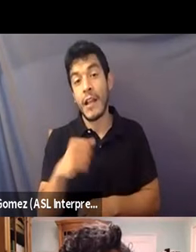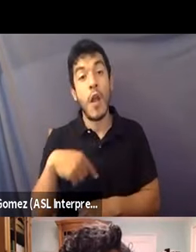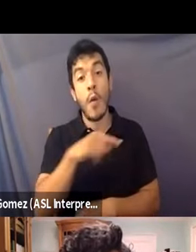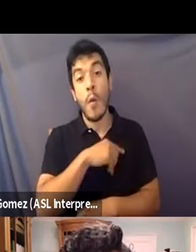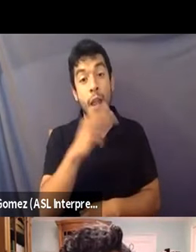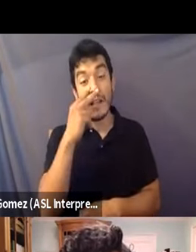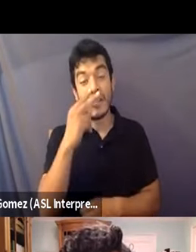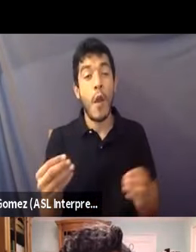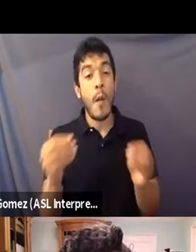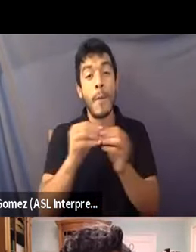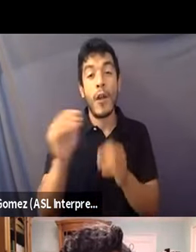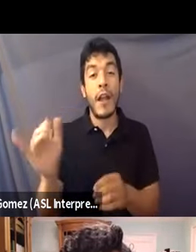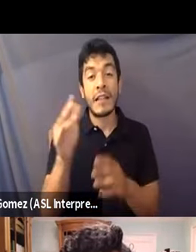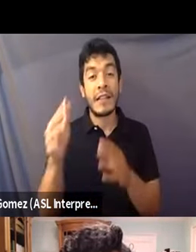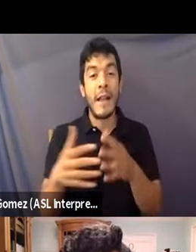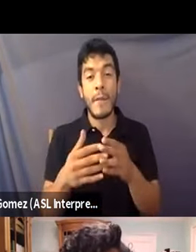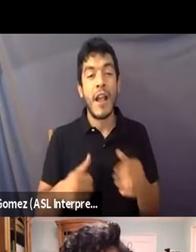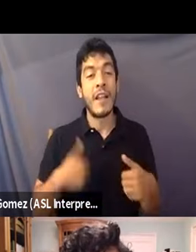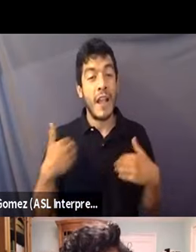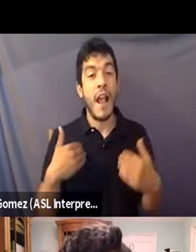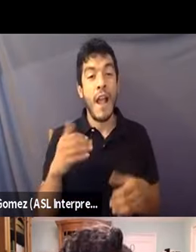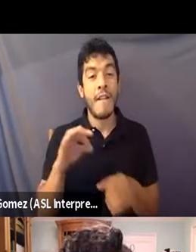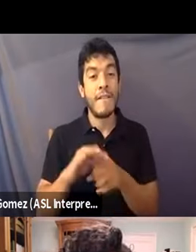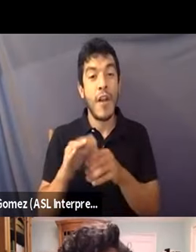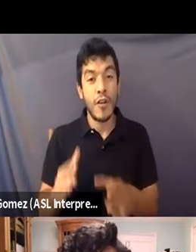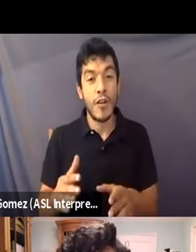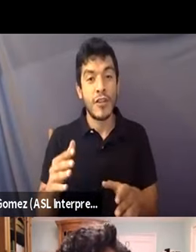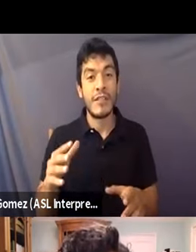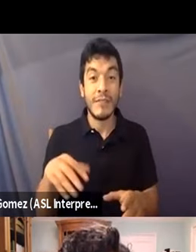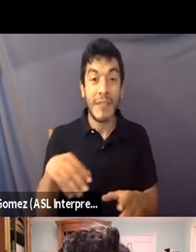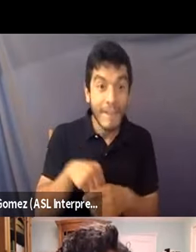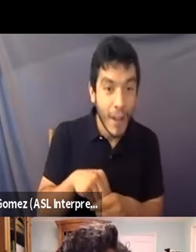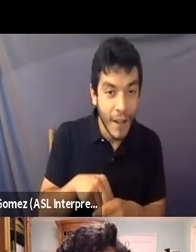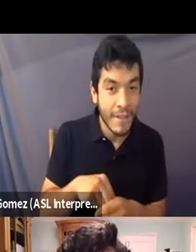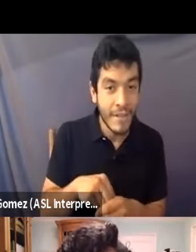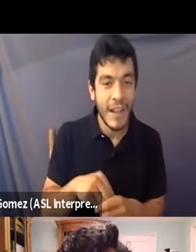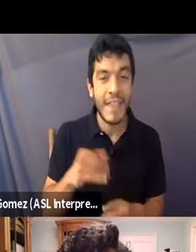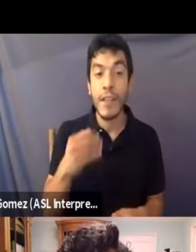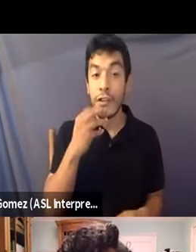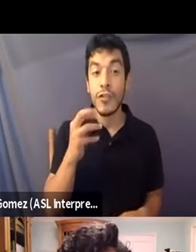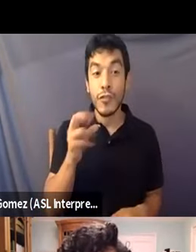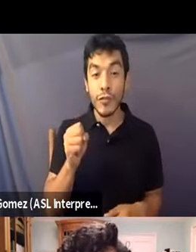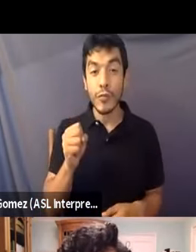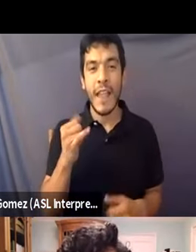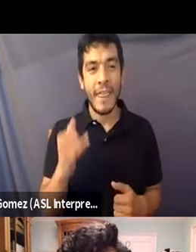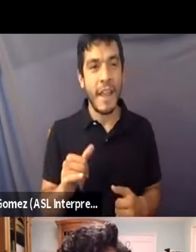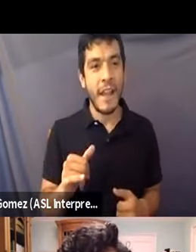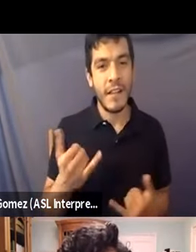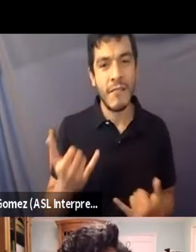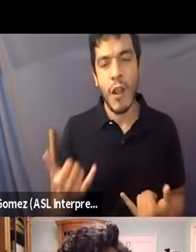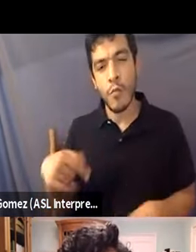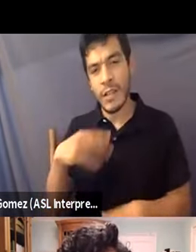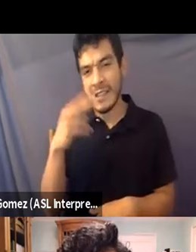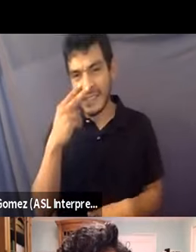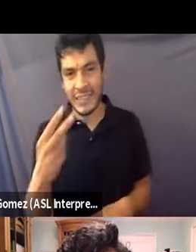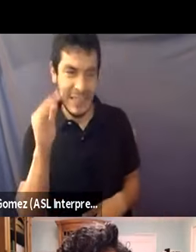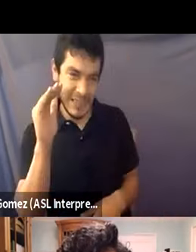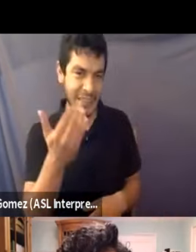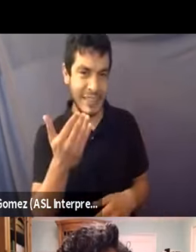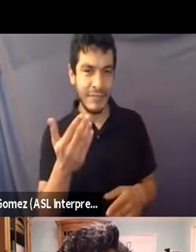Asian American young voters engage. The good news is that there seems like there is an increase in